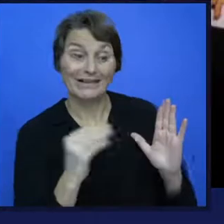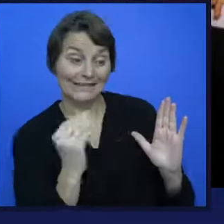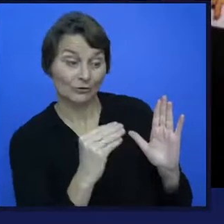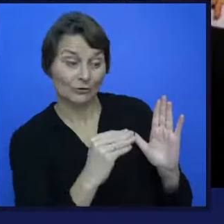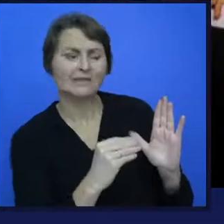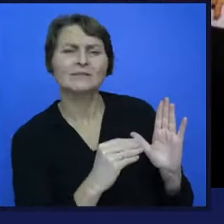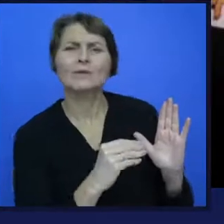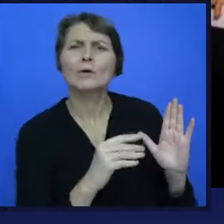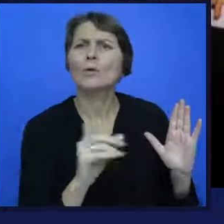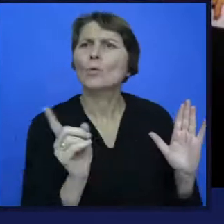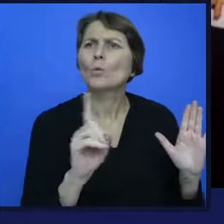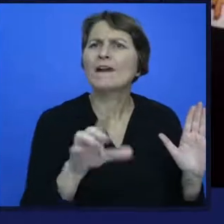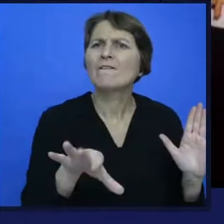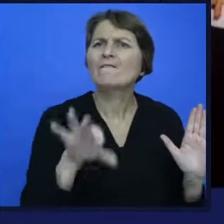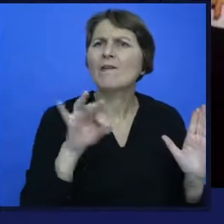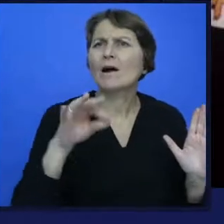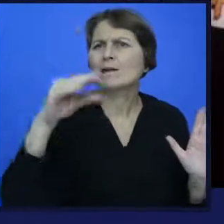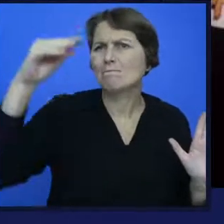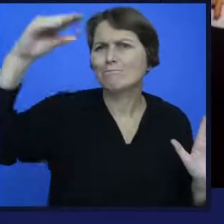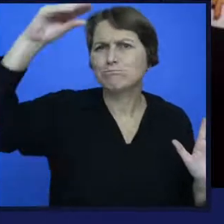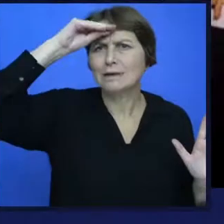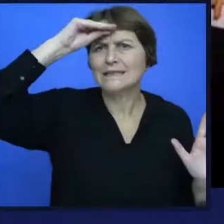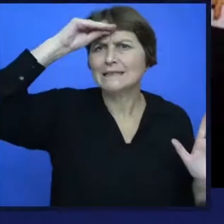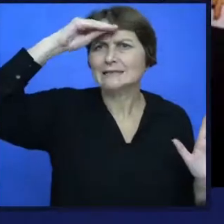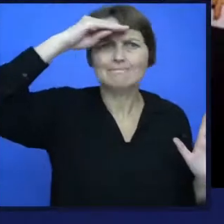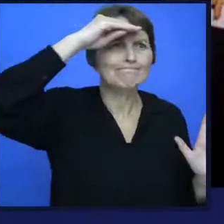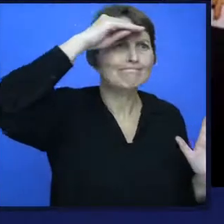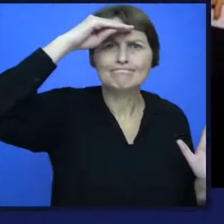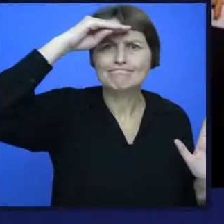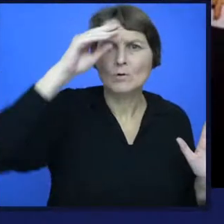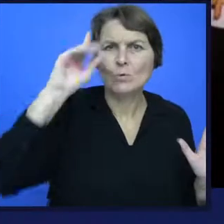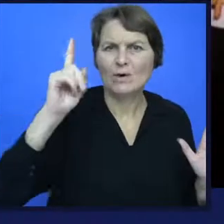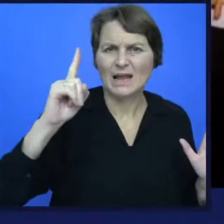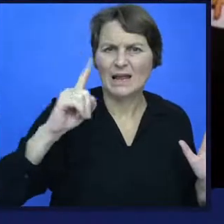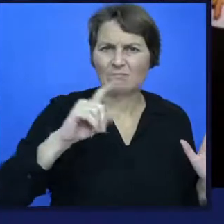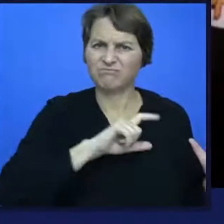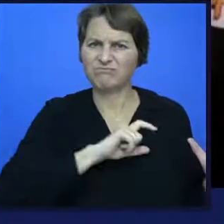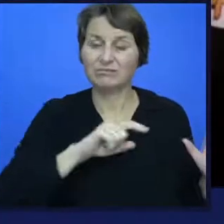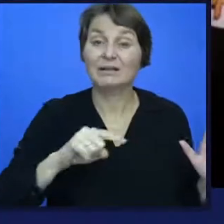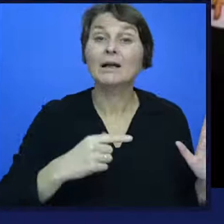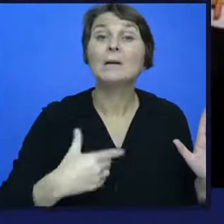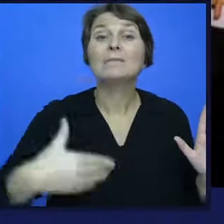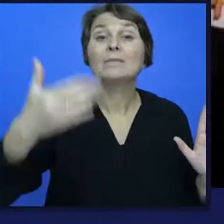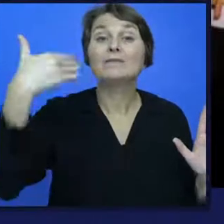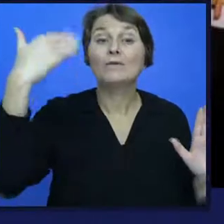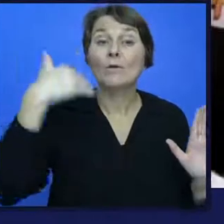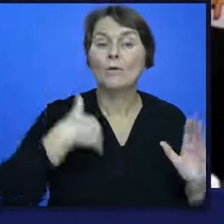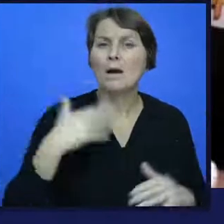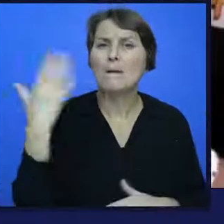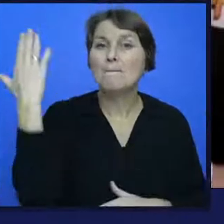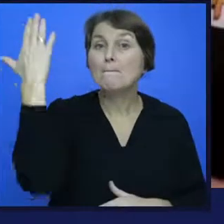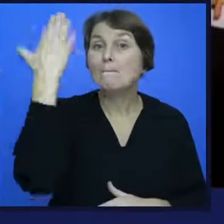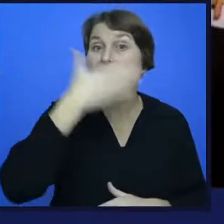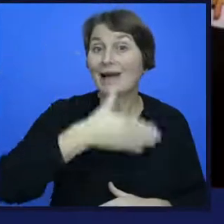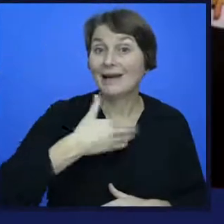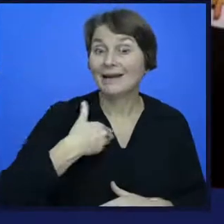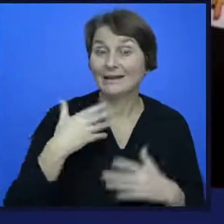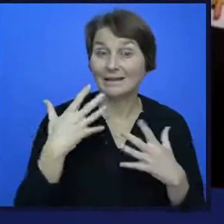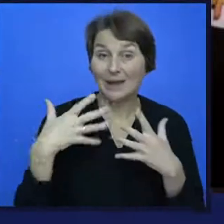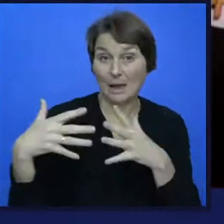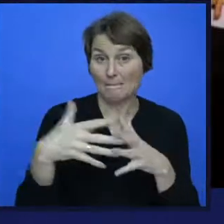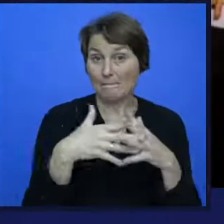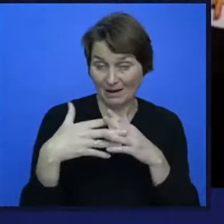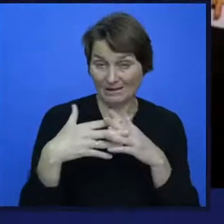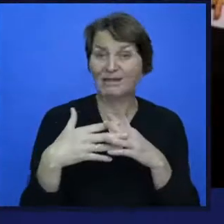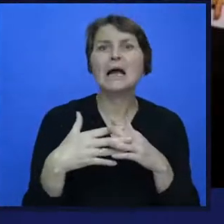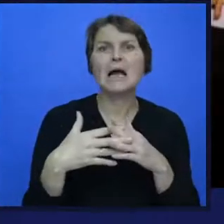well, statistically and historically, Black Americans have been over-policed. That's just, in certain places, that's